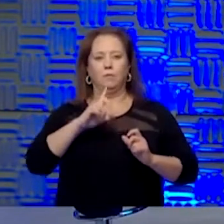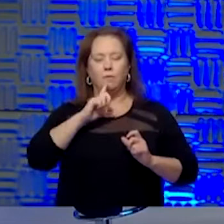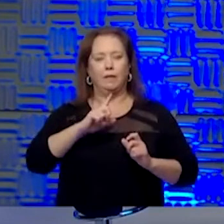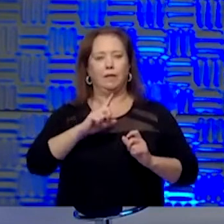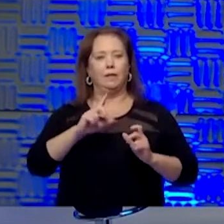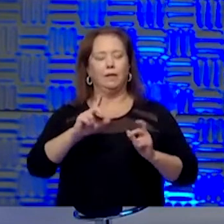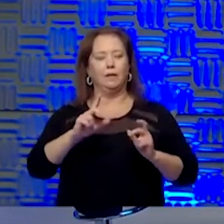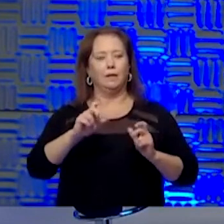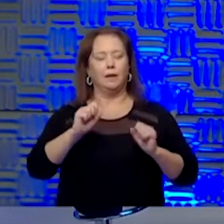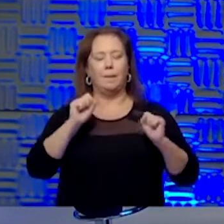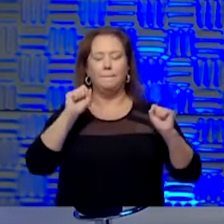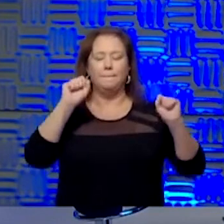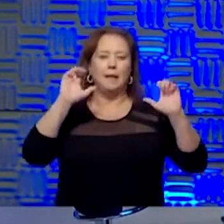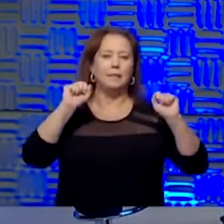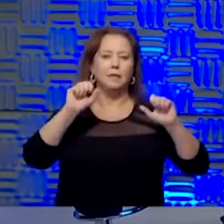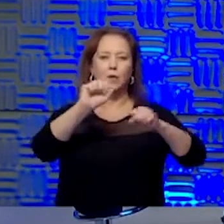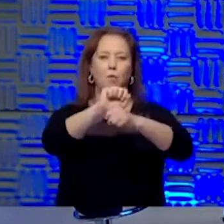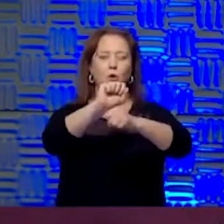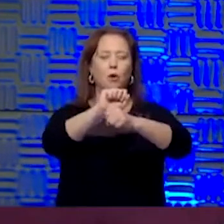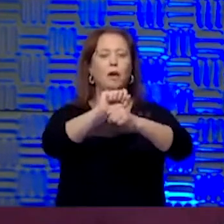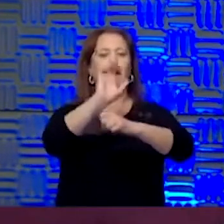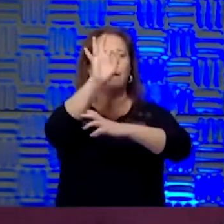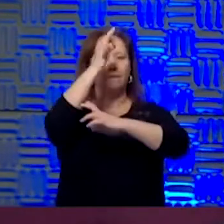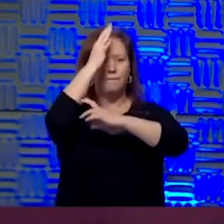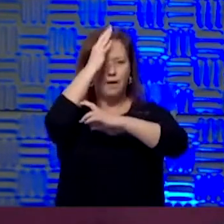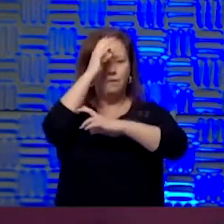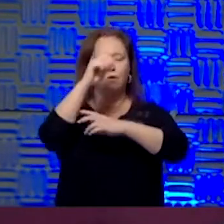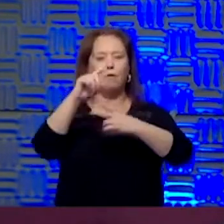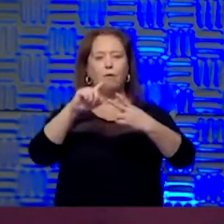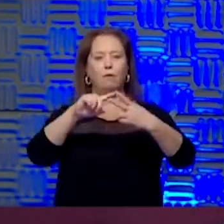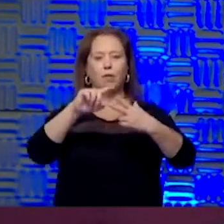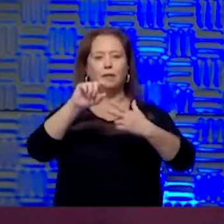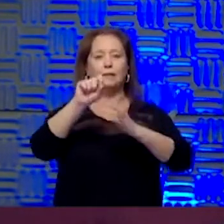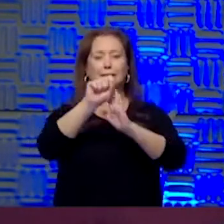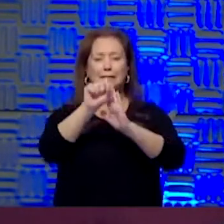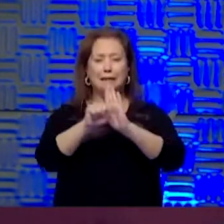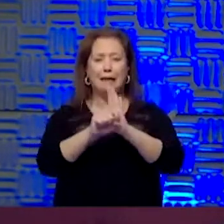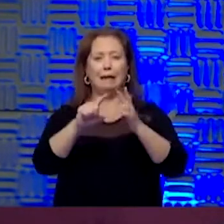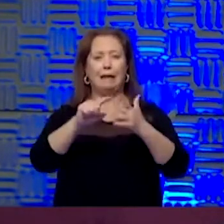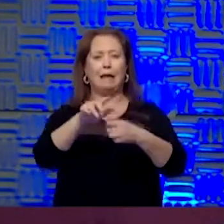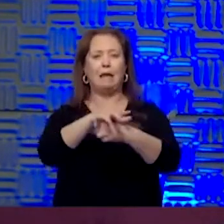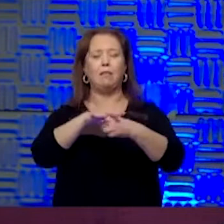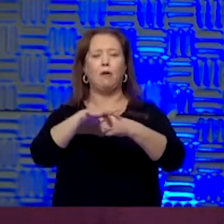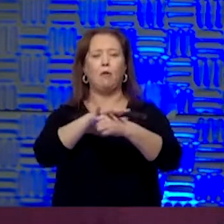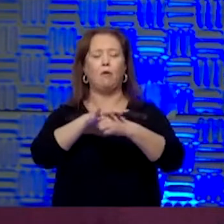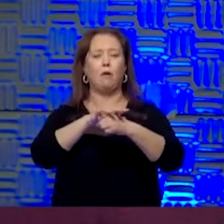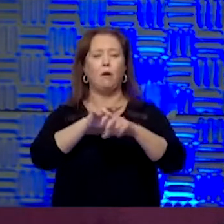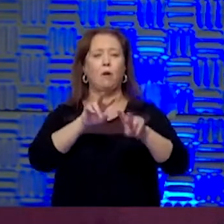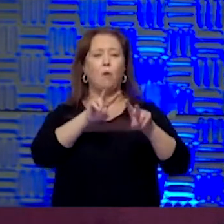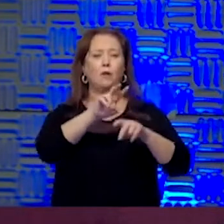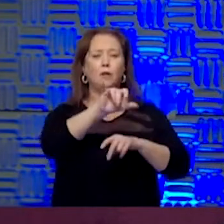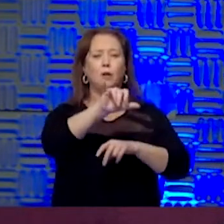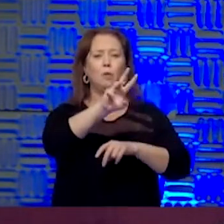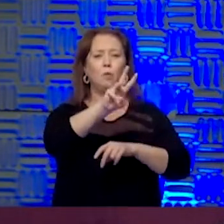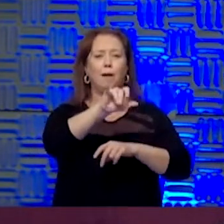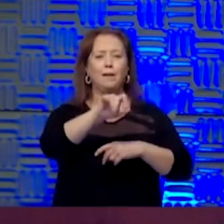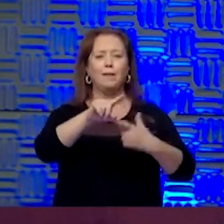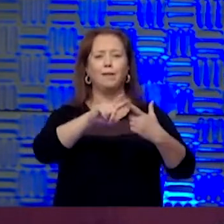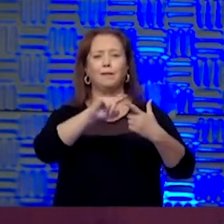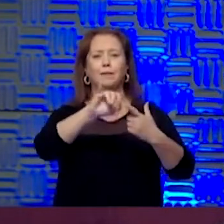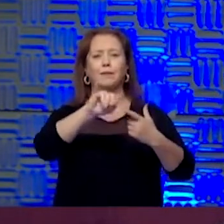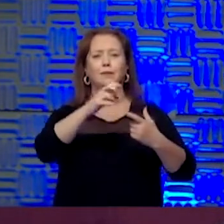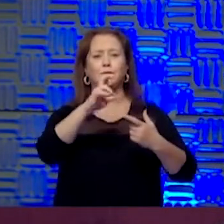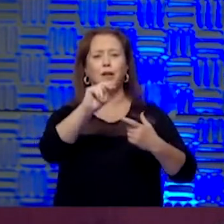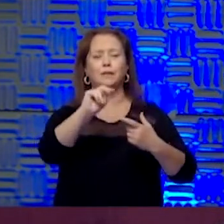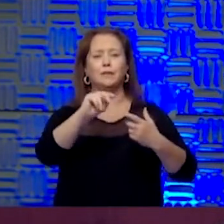just amazing work, both on the federal level, the state level, and the local level. I mean, watching Wyandotte, Johnson, Jackson, and Kansas City,